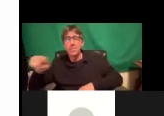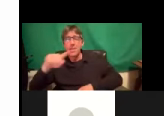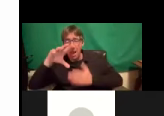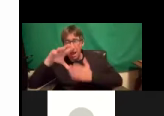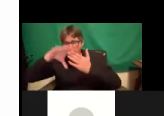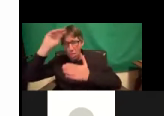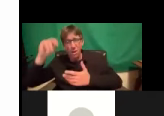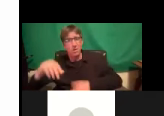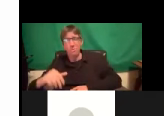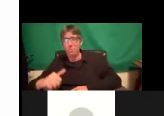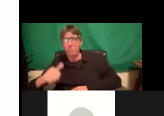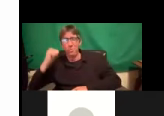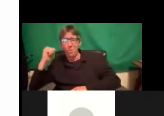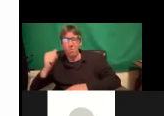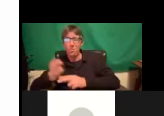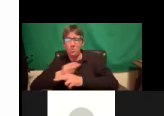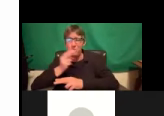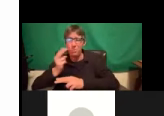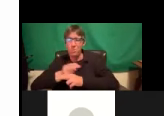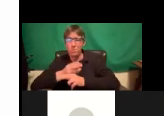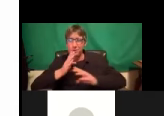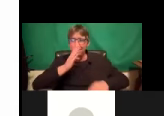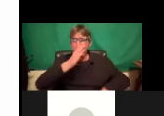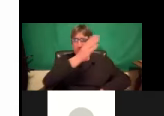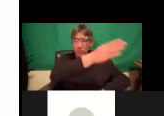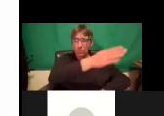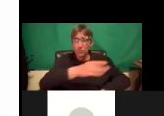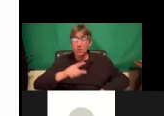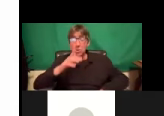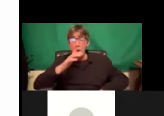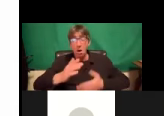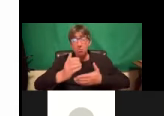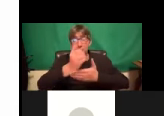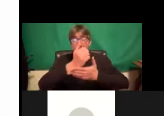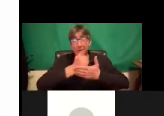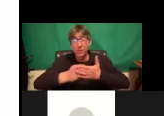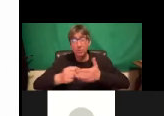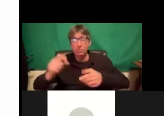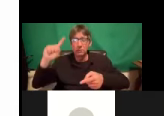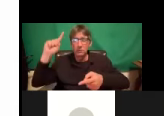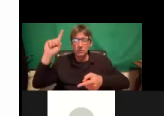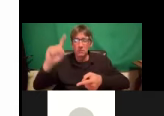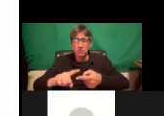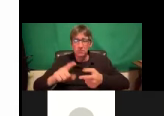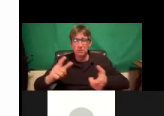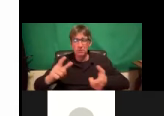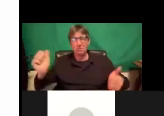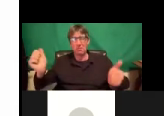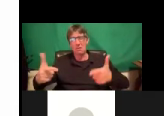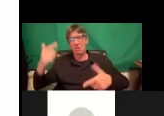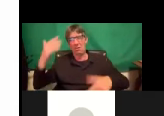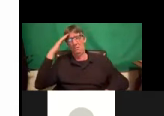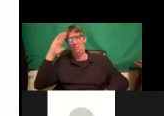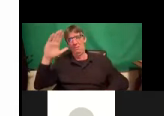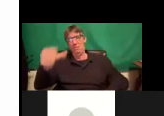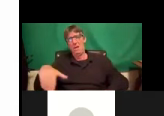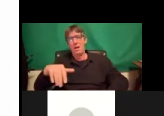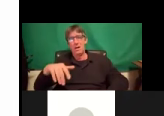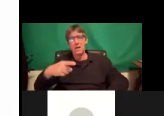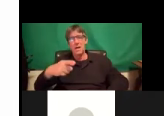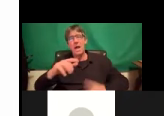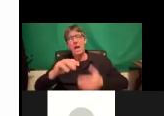So actually revenue is going to drop drastically. That's the trend. We all know that. So how do